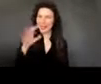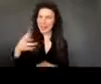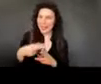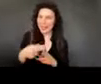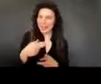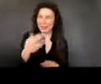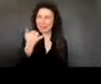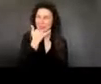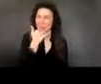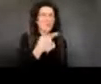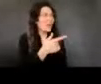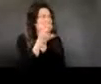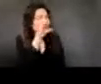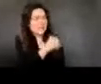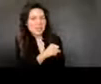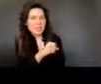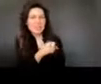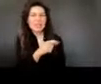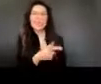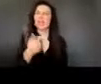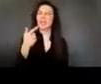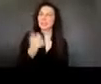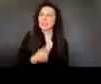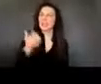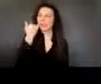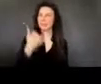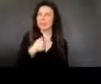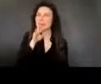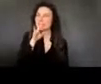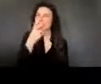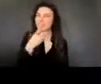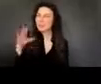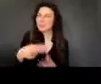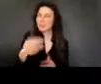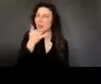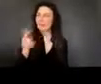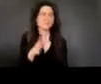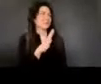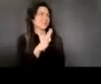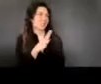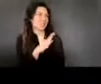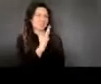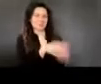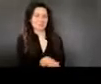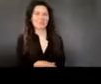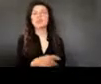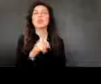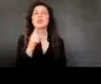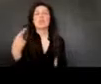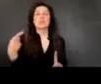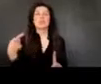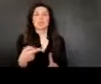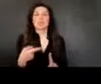sorry, what did you say? Sorry if I said your name wrong. No, it's okay. No problem. So basically,